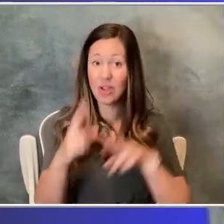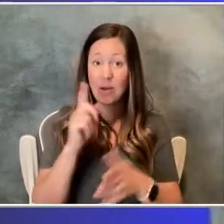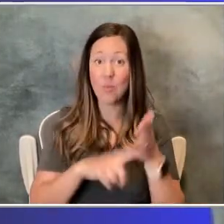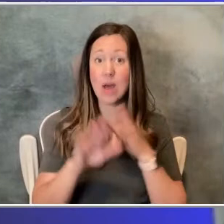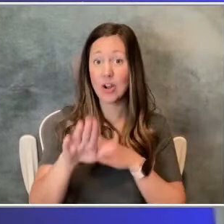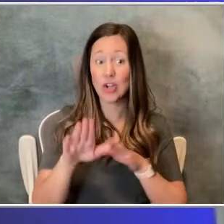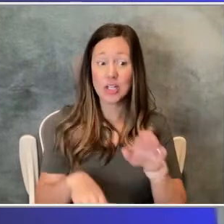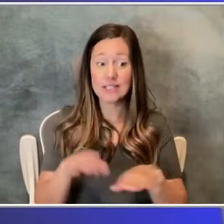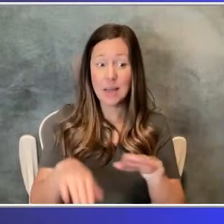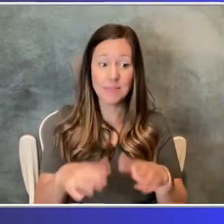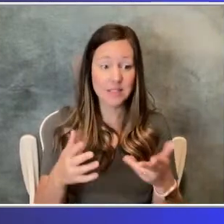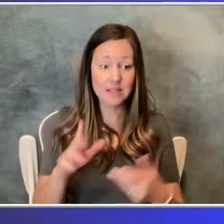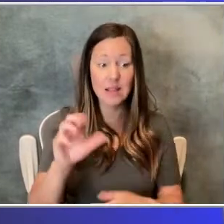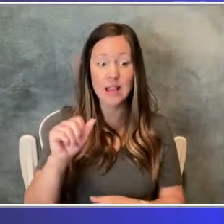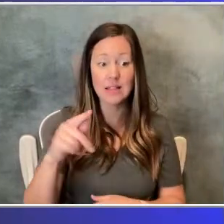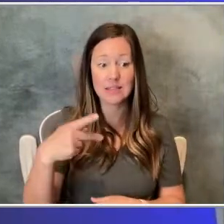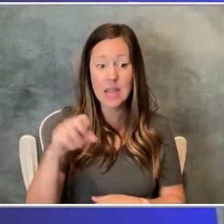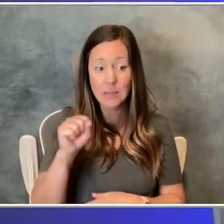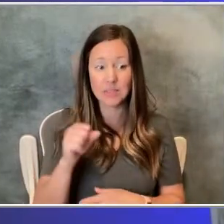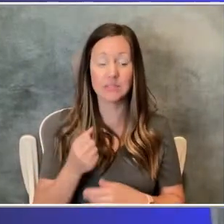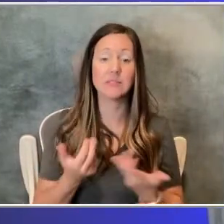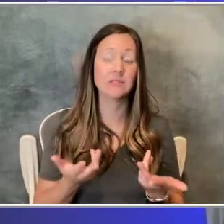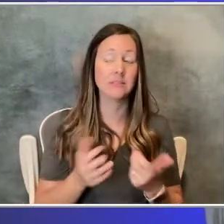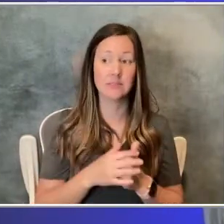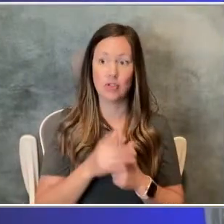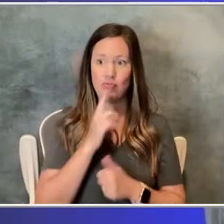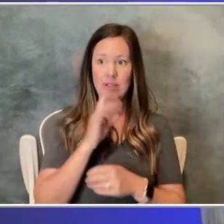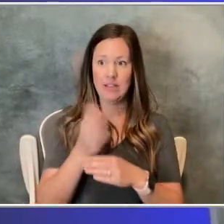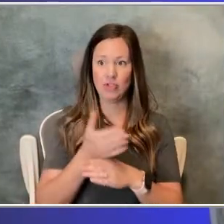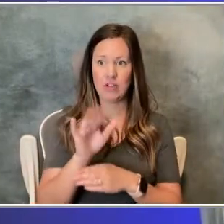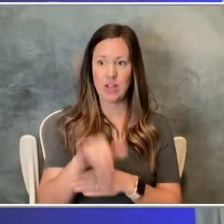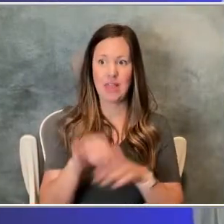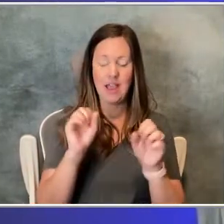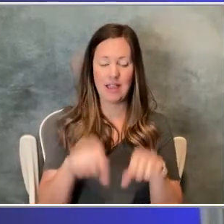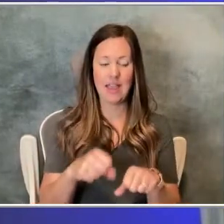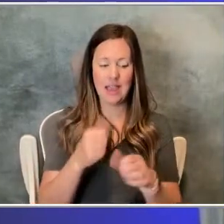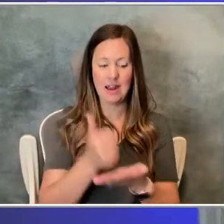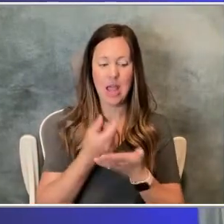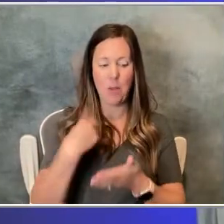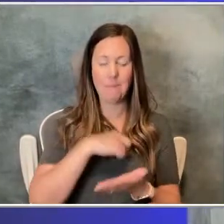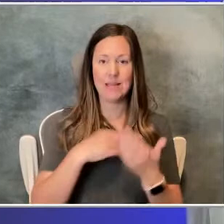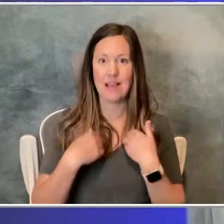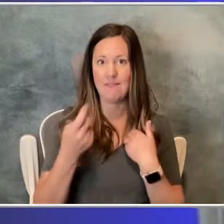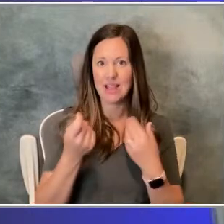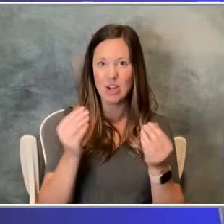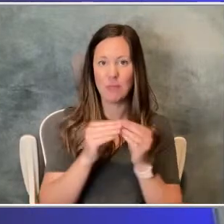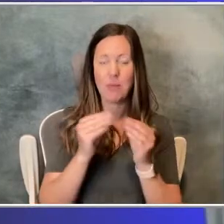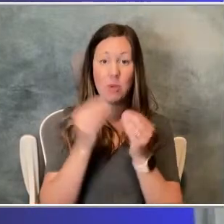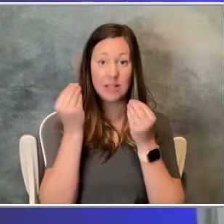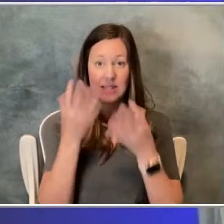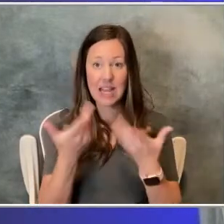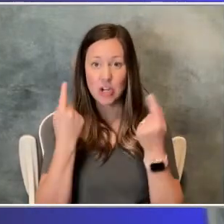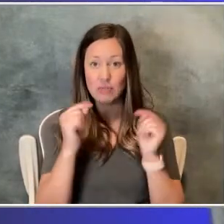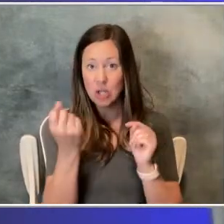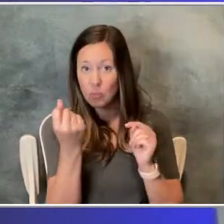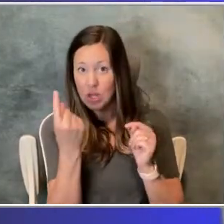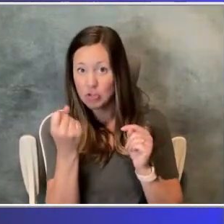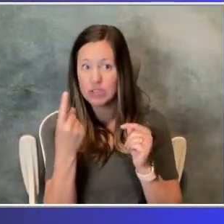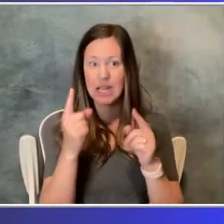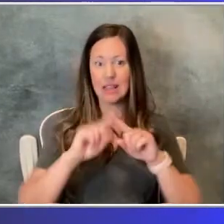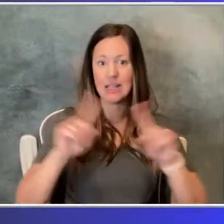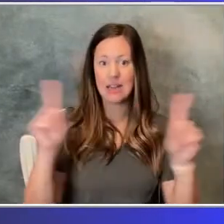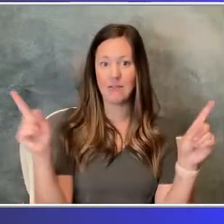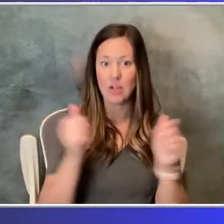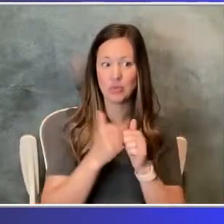recently? And sharing that really can give us a little bit more data in trying to understand the difference that someone's had